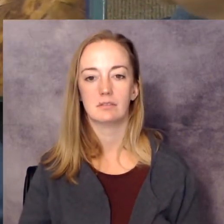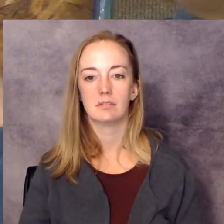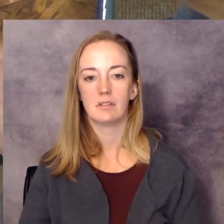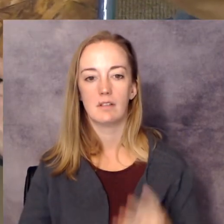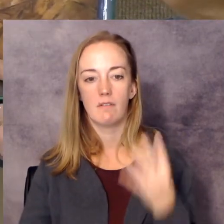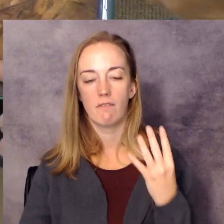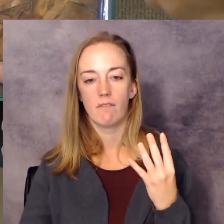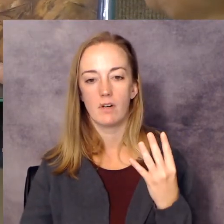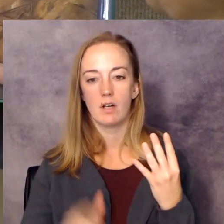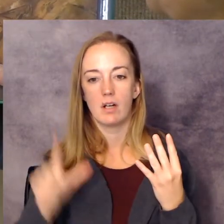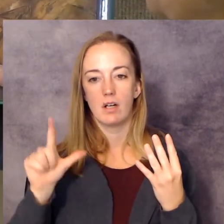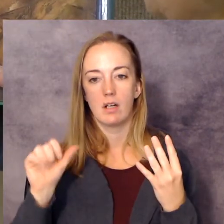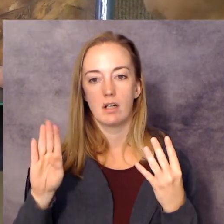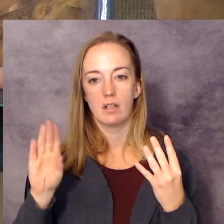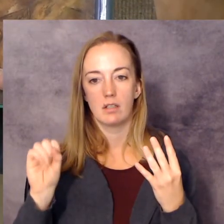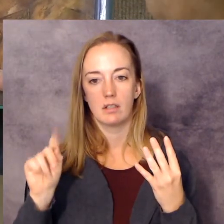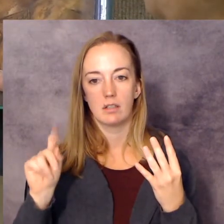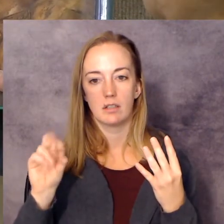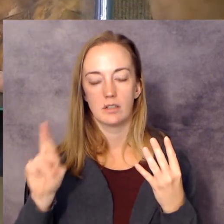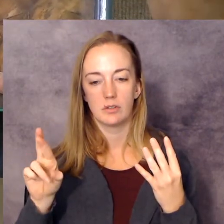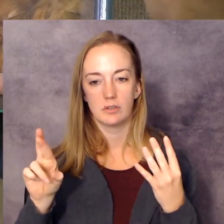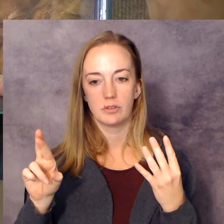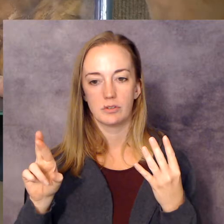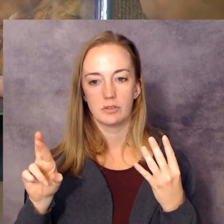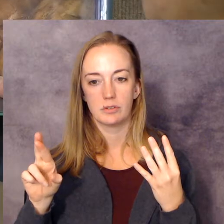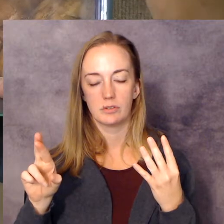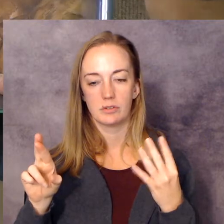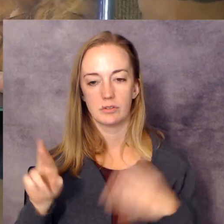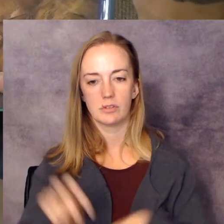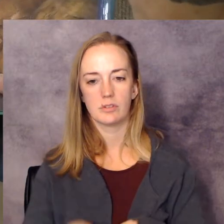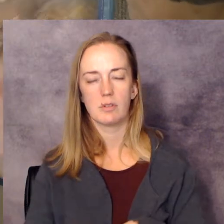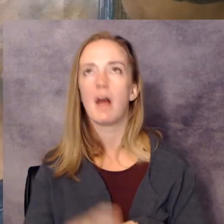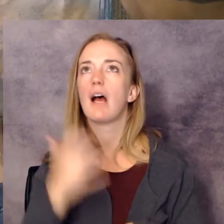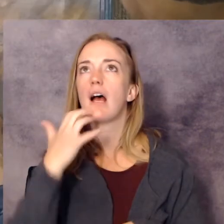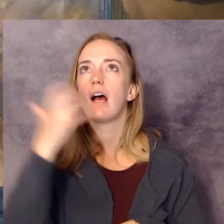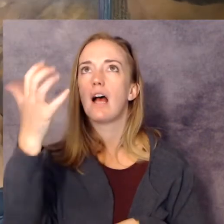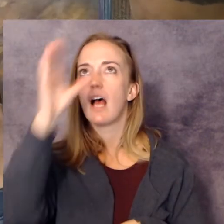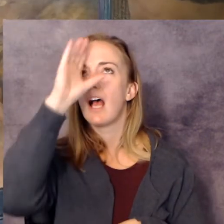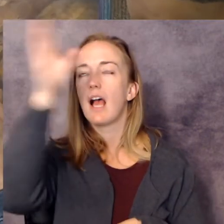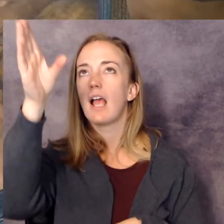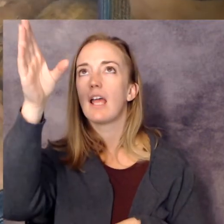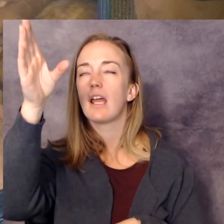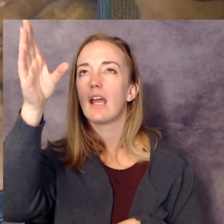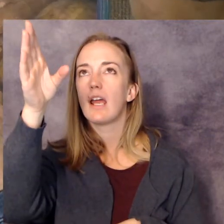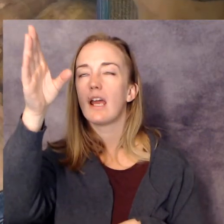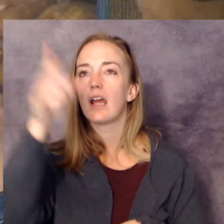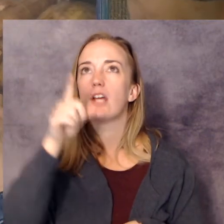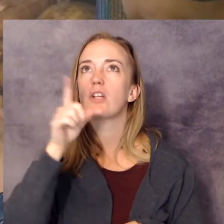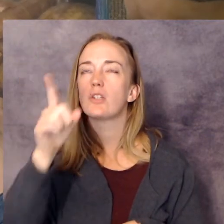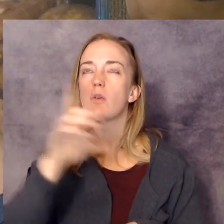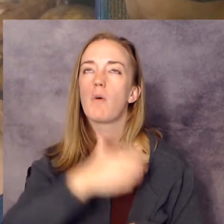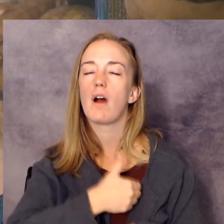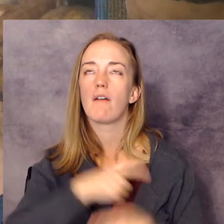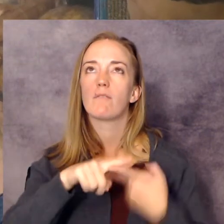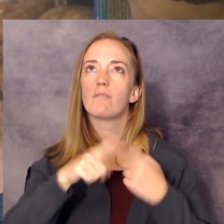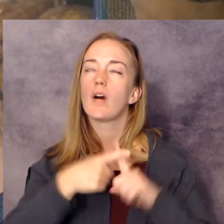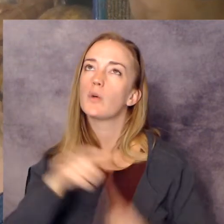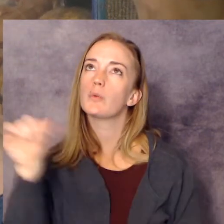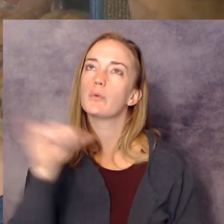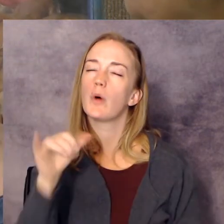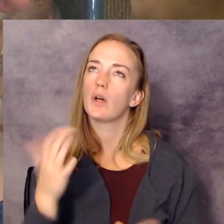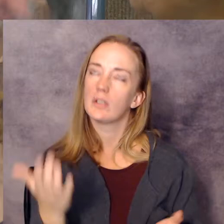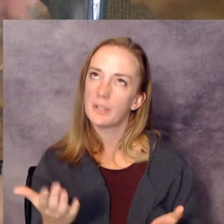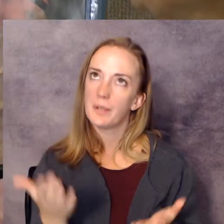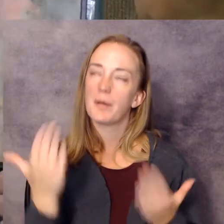Four lobsters down below called, hey, you're our pal too.